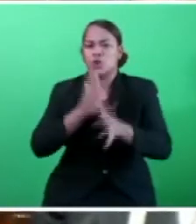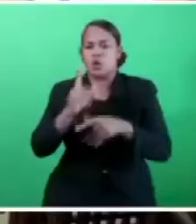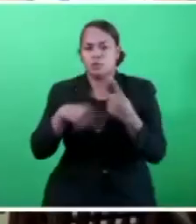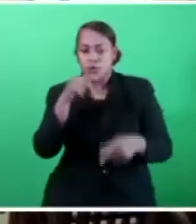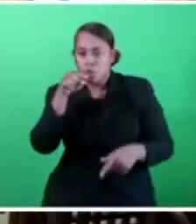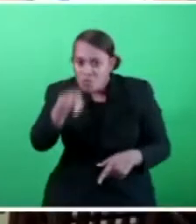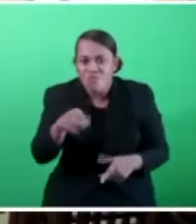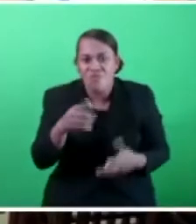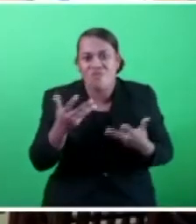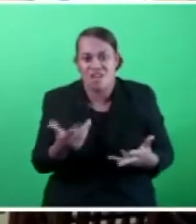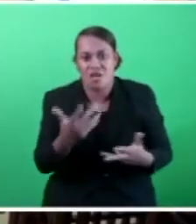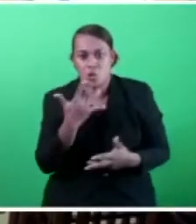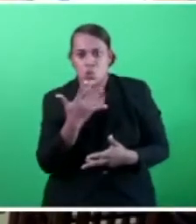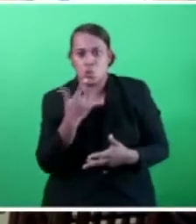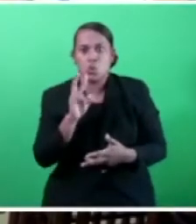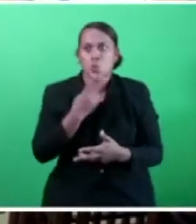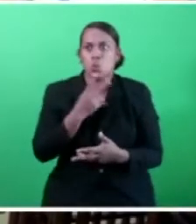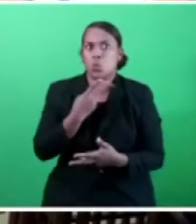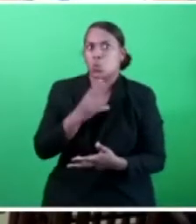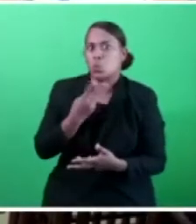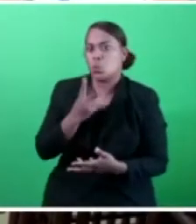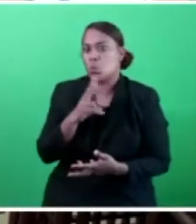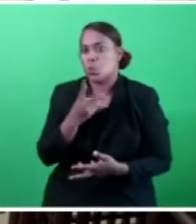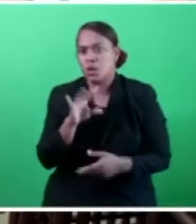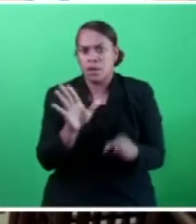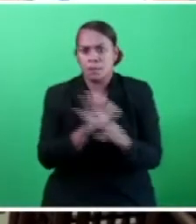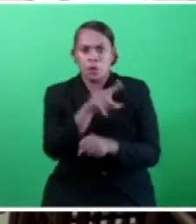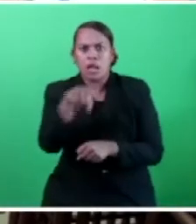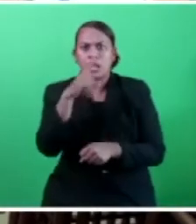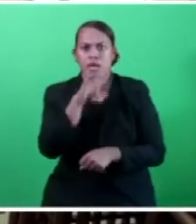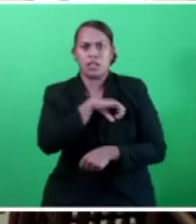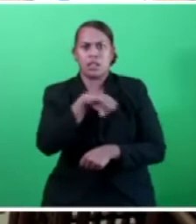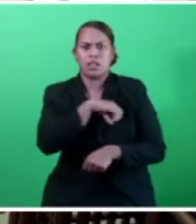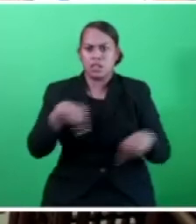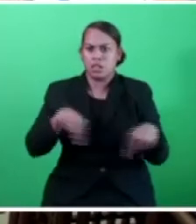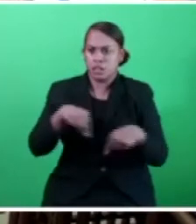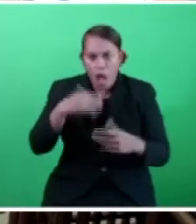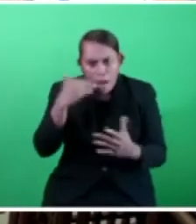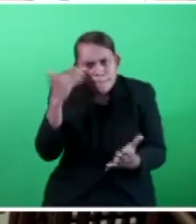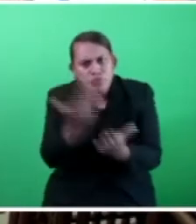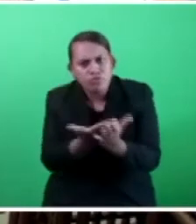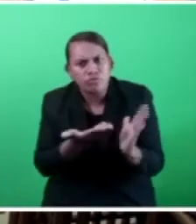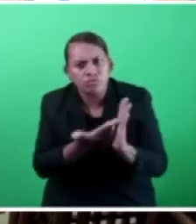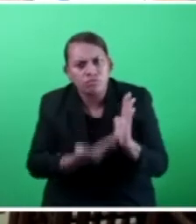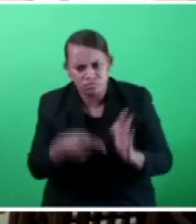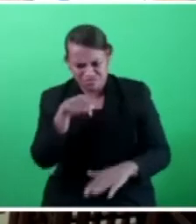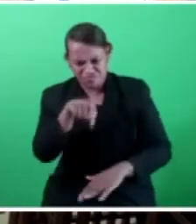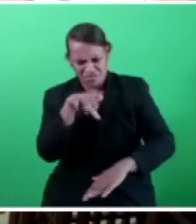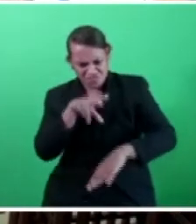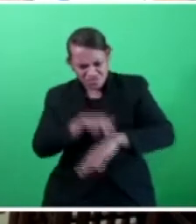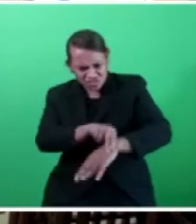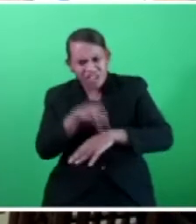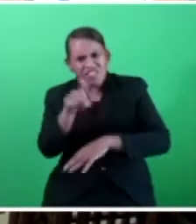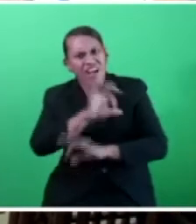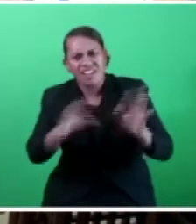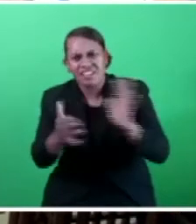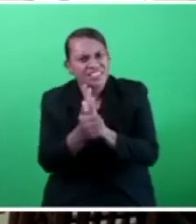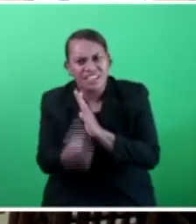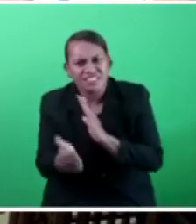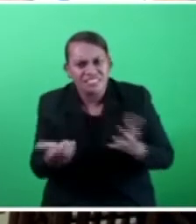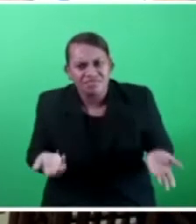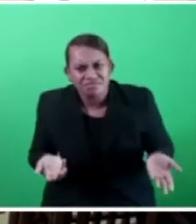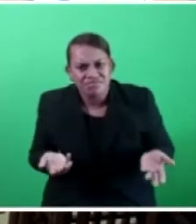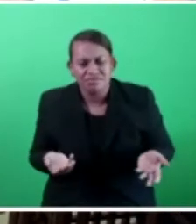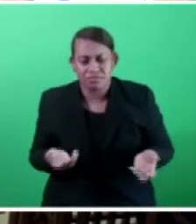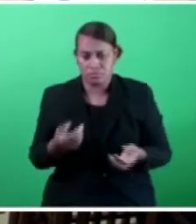information. Honorable Speaker, Honorable Tambuya is not a doctor. She is not an expert. She's a keyboard